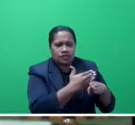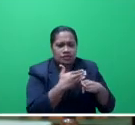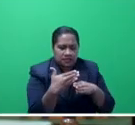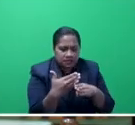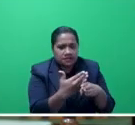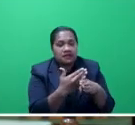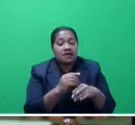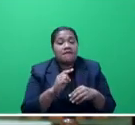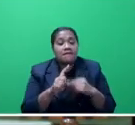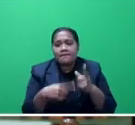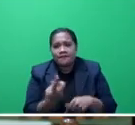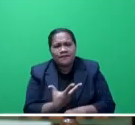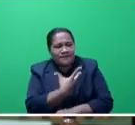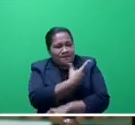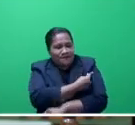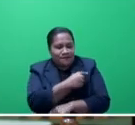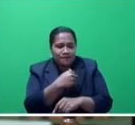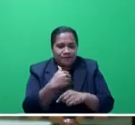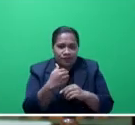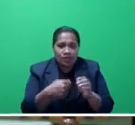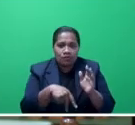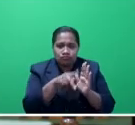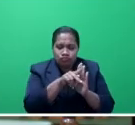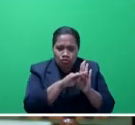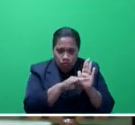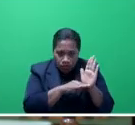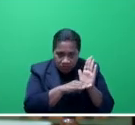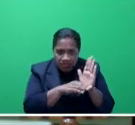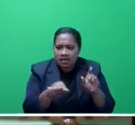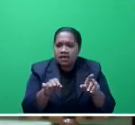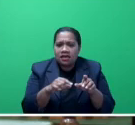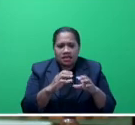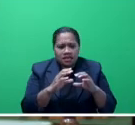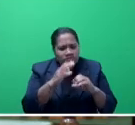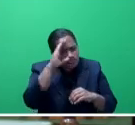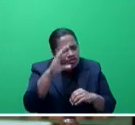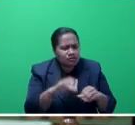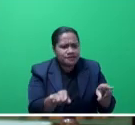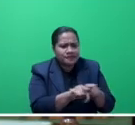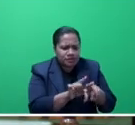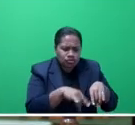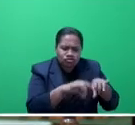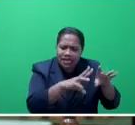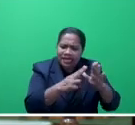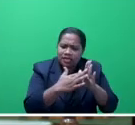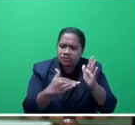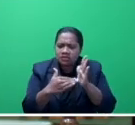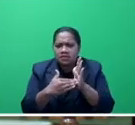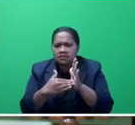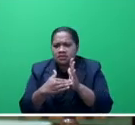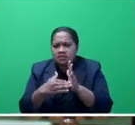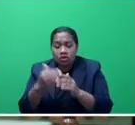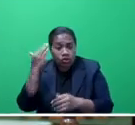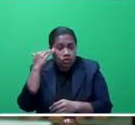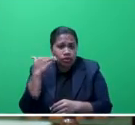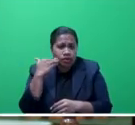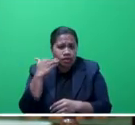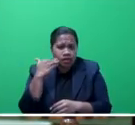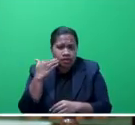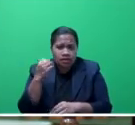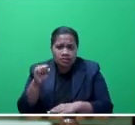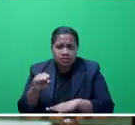vaccine protocols with countries such as Australia, New Zealand, Korea, Singapore, and the United States of